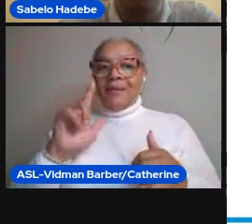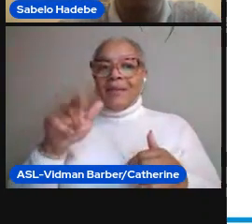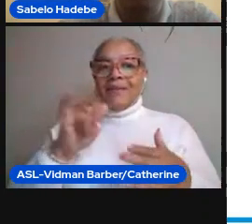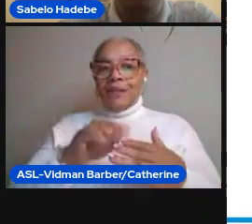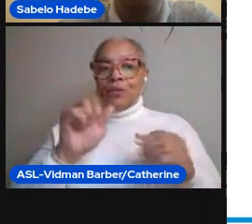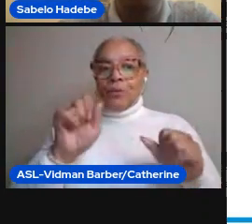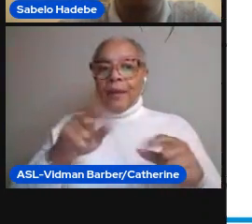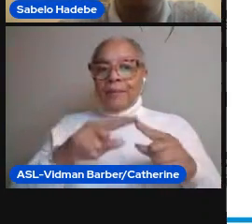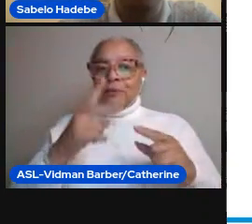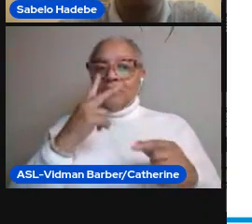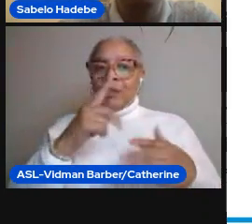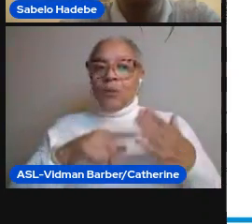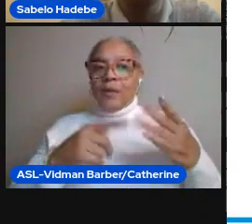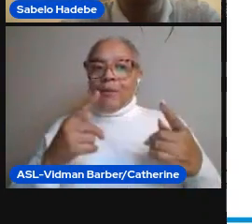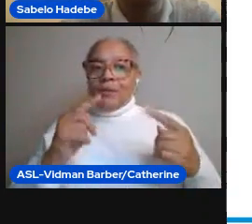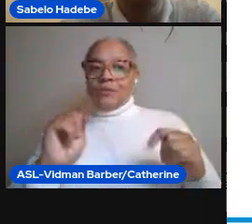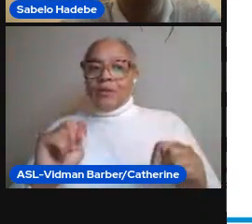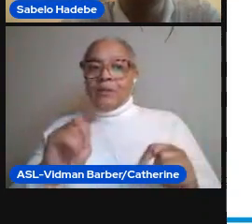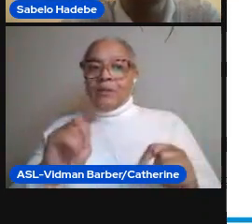I was actually talking about.